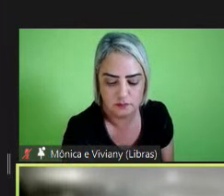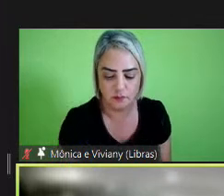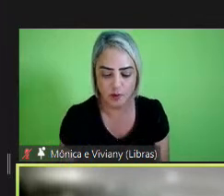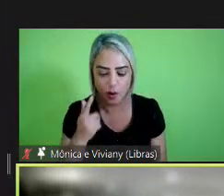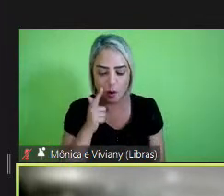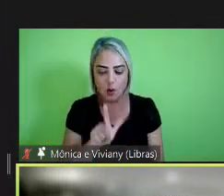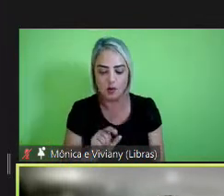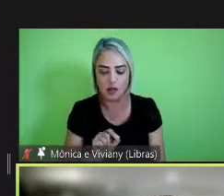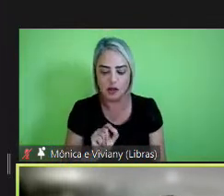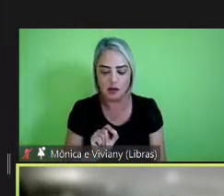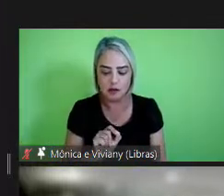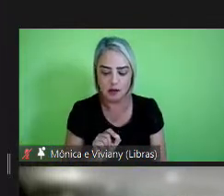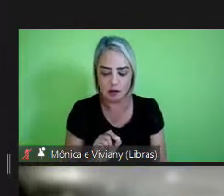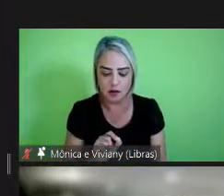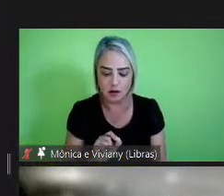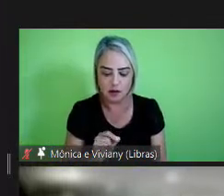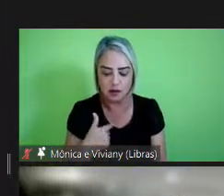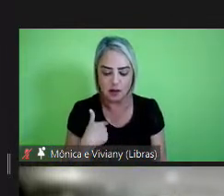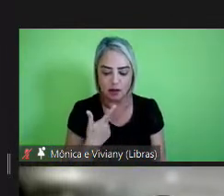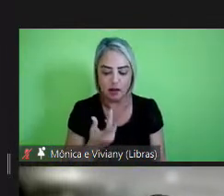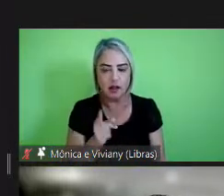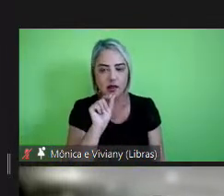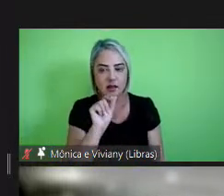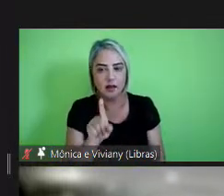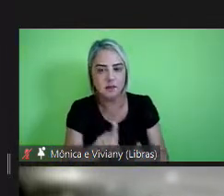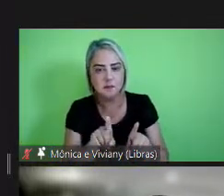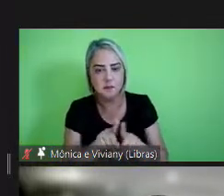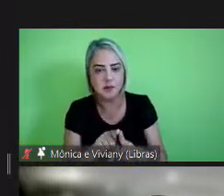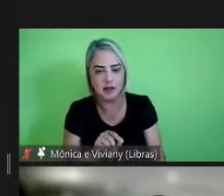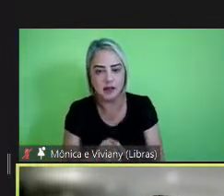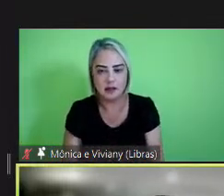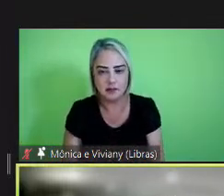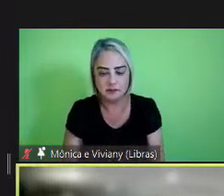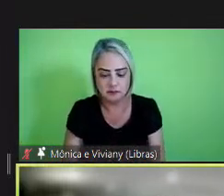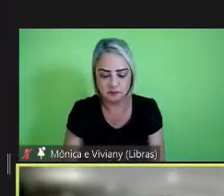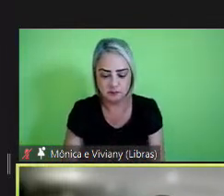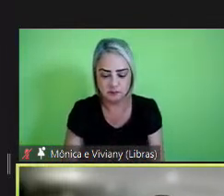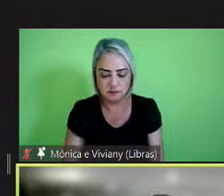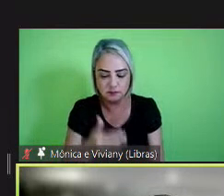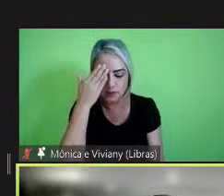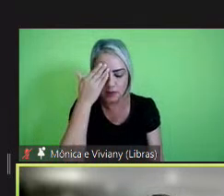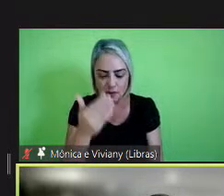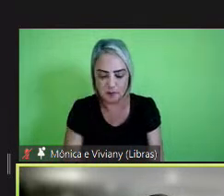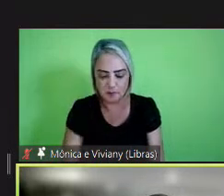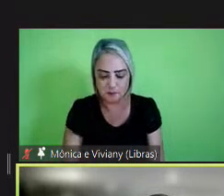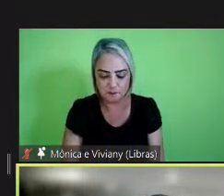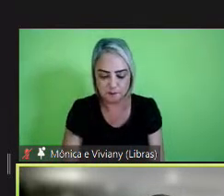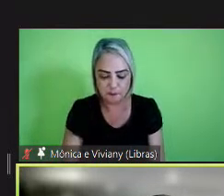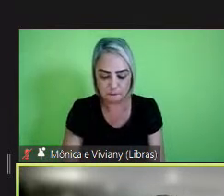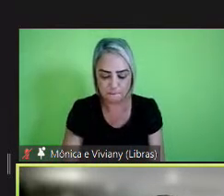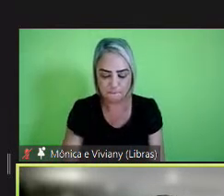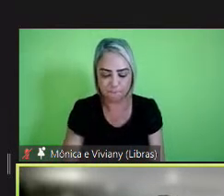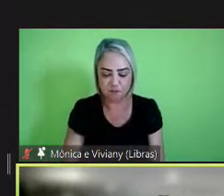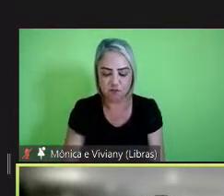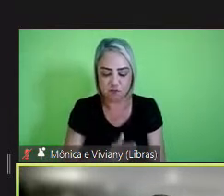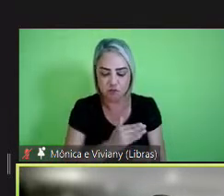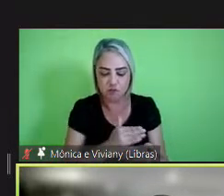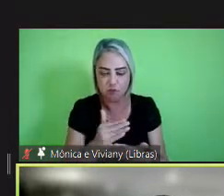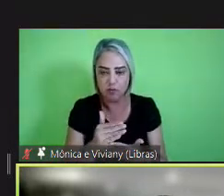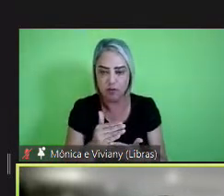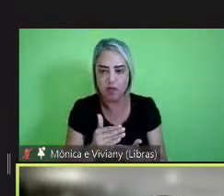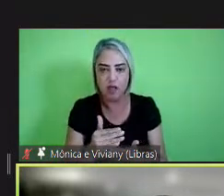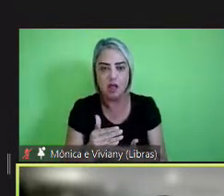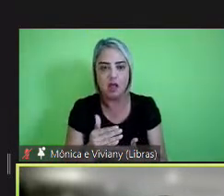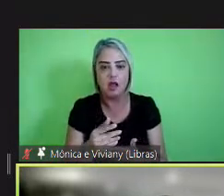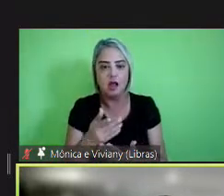too. Thank you. Oh, you can see my notes. Thank you, Helena. So I'd just like to introduce my colleague, Emma, who's going